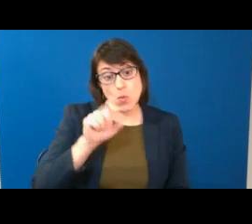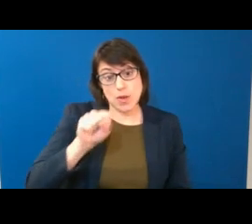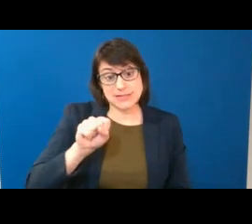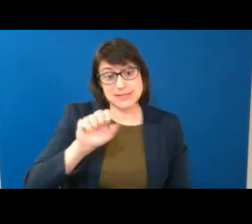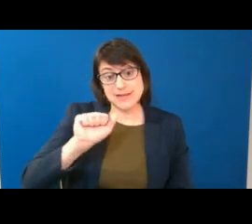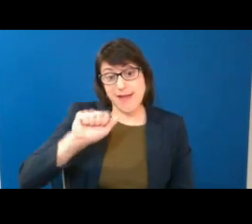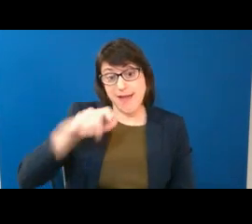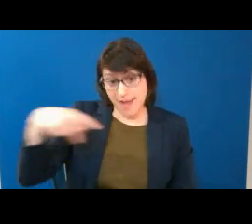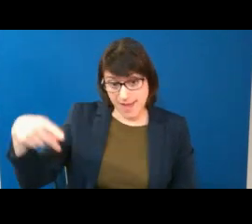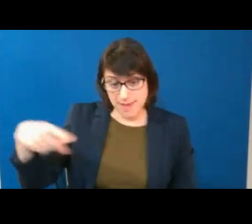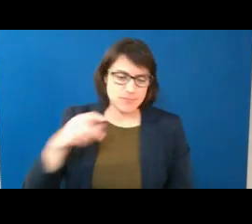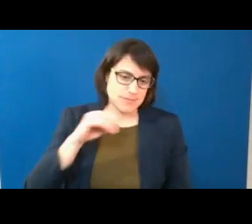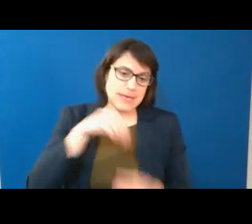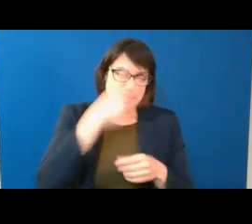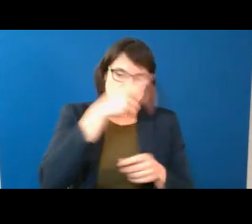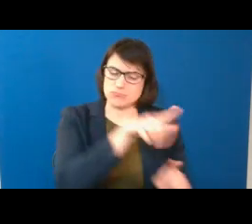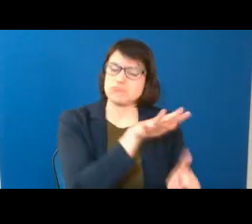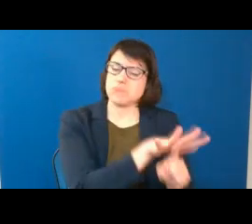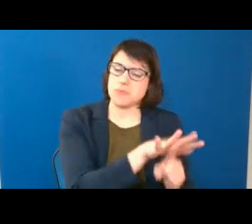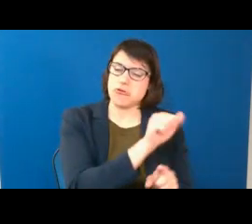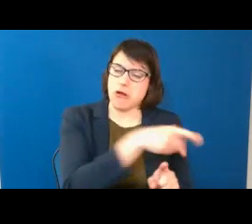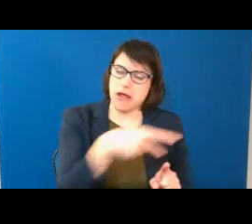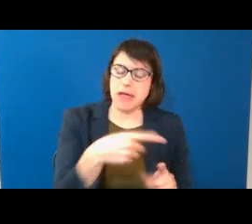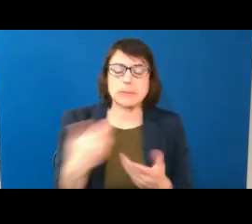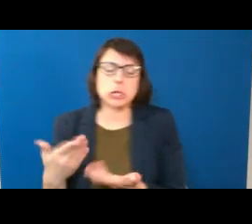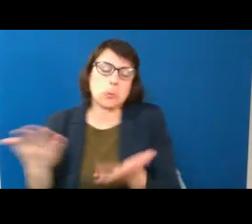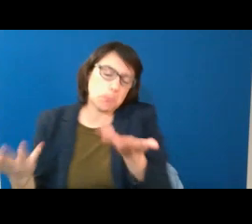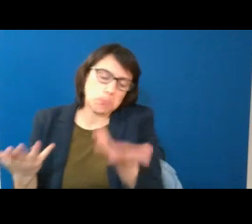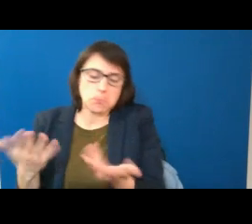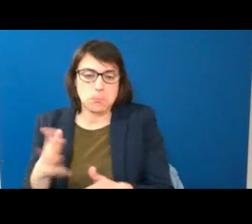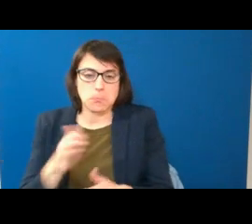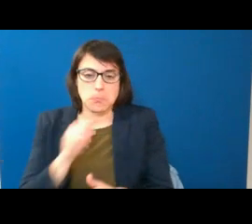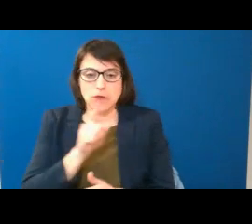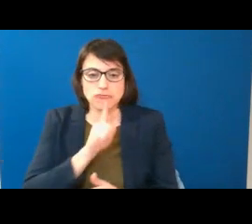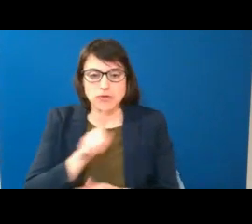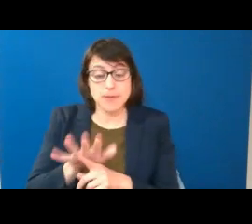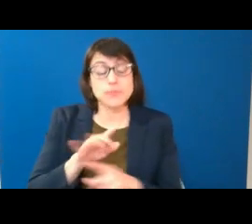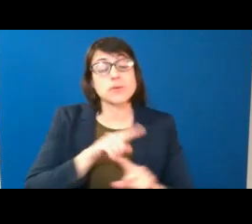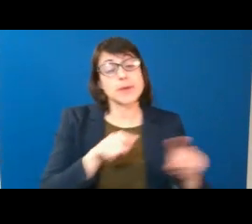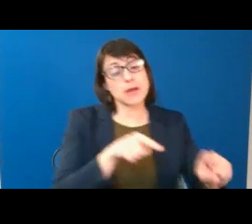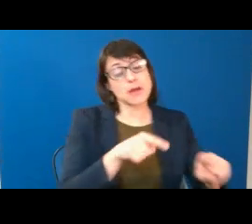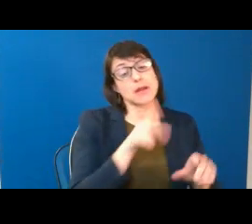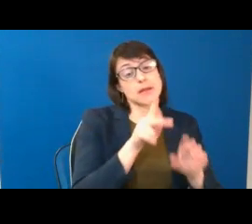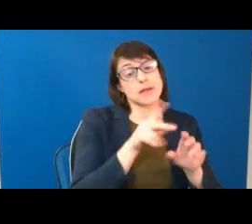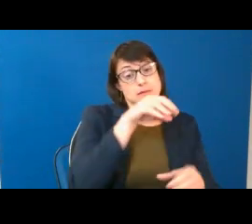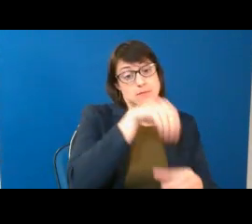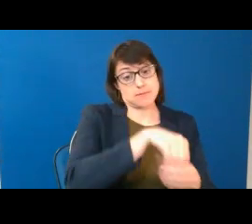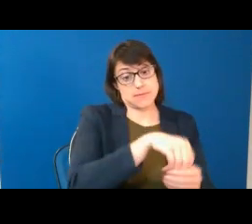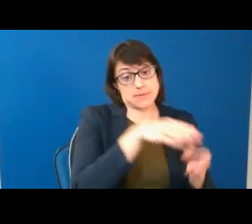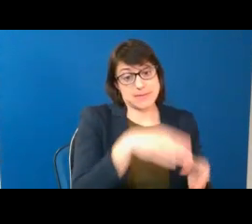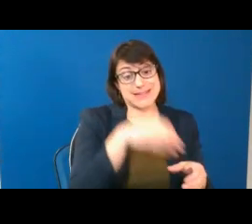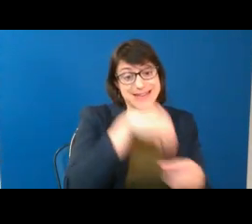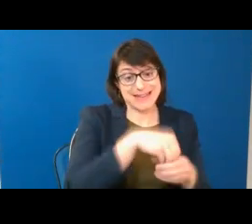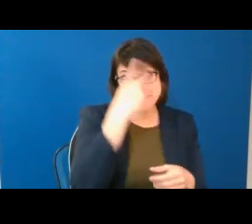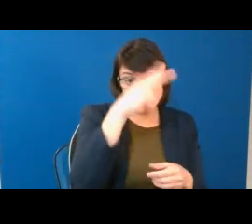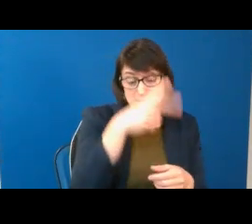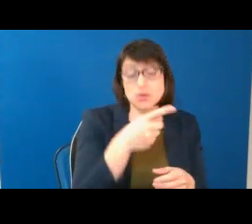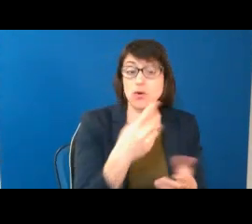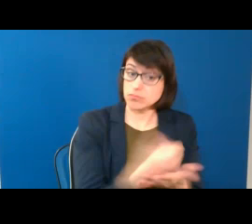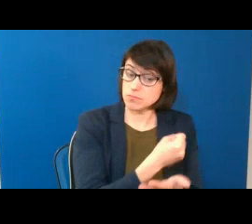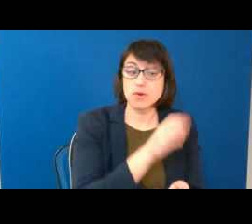popular in the US. And what we saw come out of this was that participants in Mexico utilizing their WhatsApp group, this was held over a year ago,